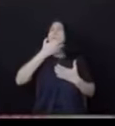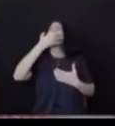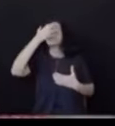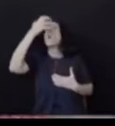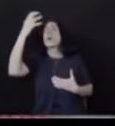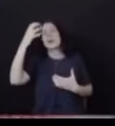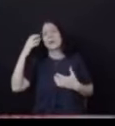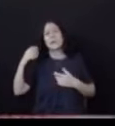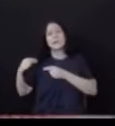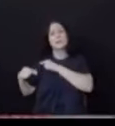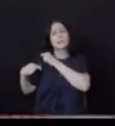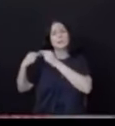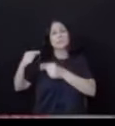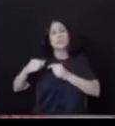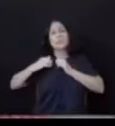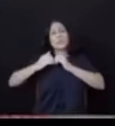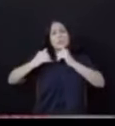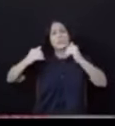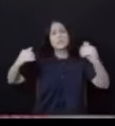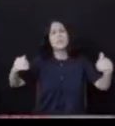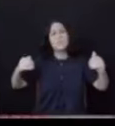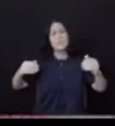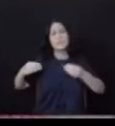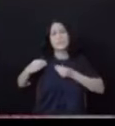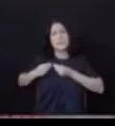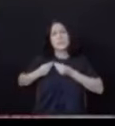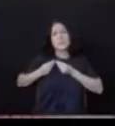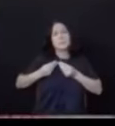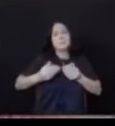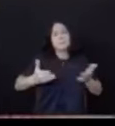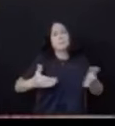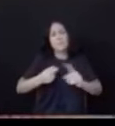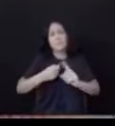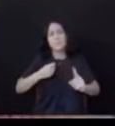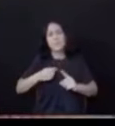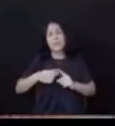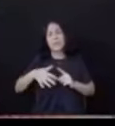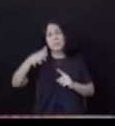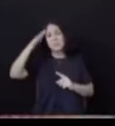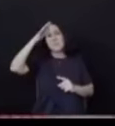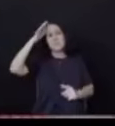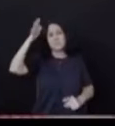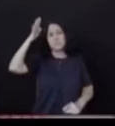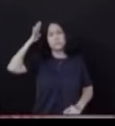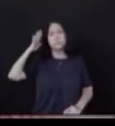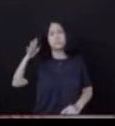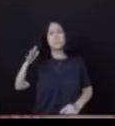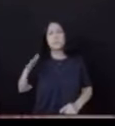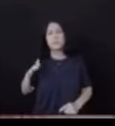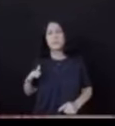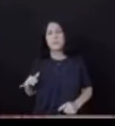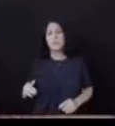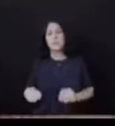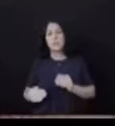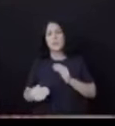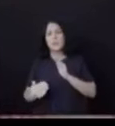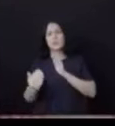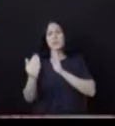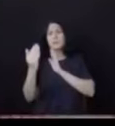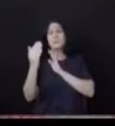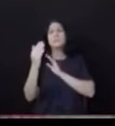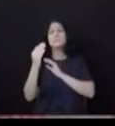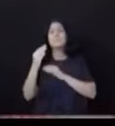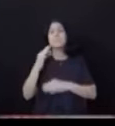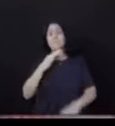generational division passed to us all by our forefathers is an affront to the very heart of God